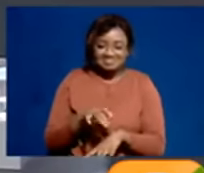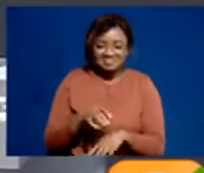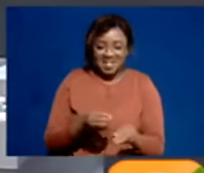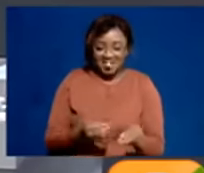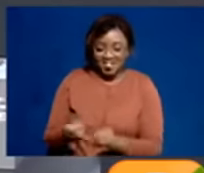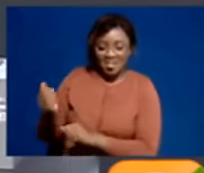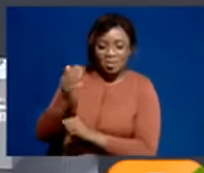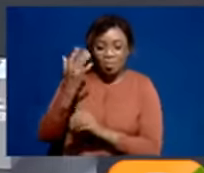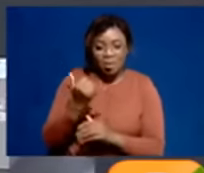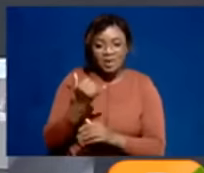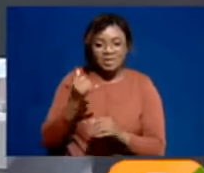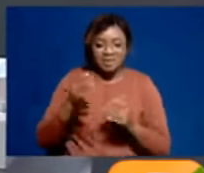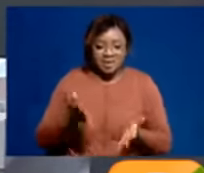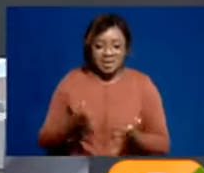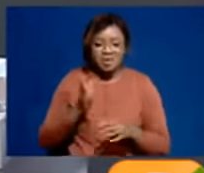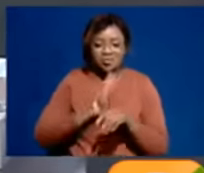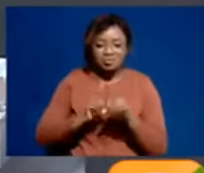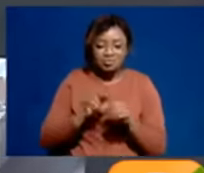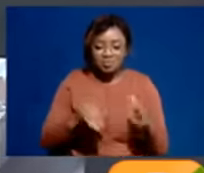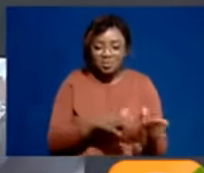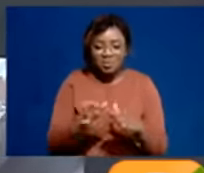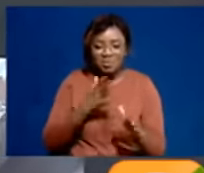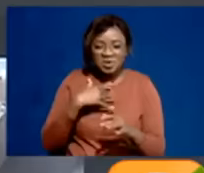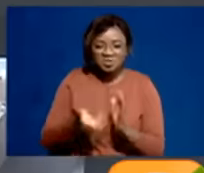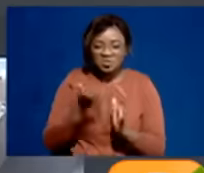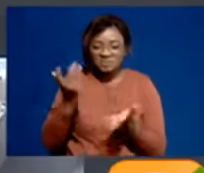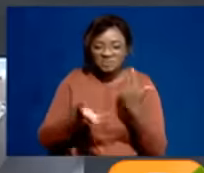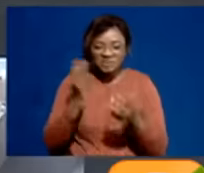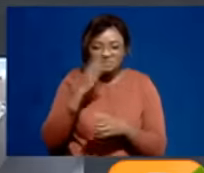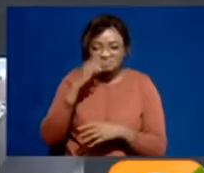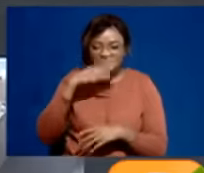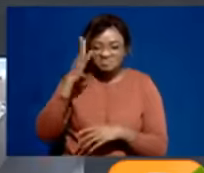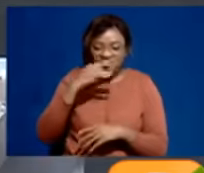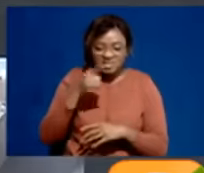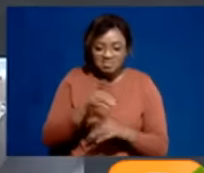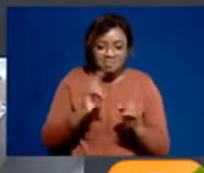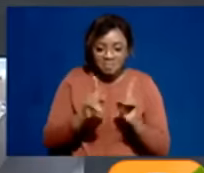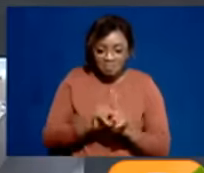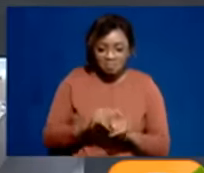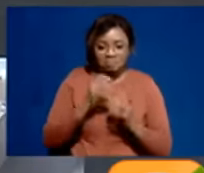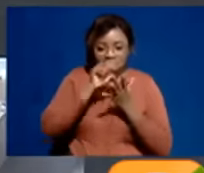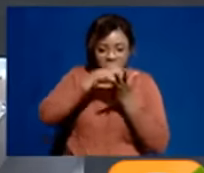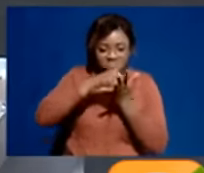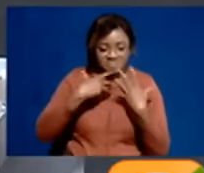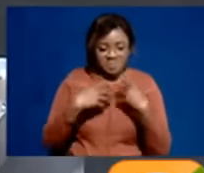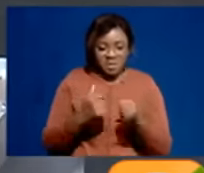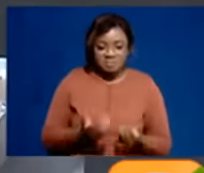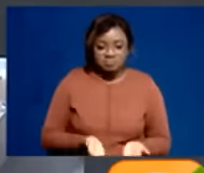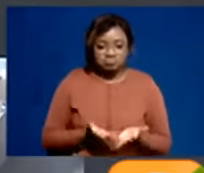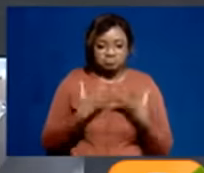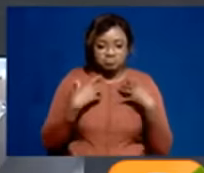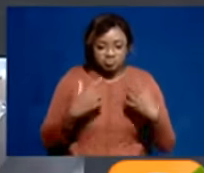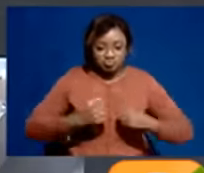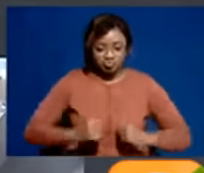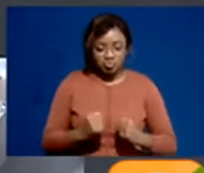rid of the foul smell while keeping the animals healthy at the same time. One of the solutions that has attracted the attention